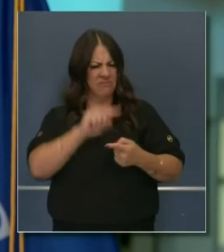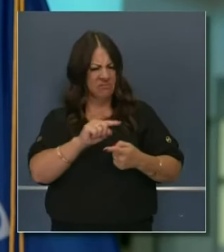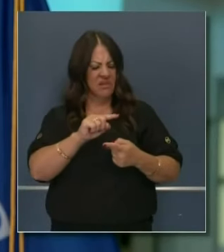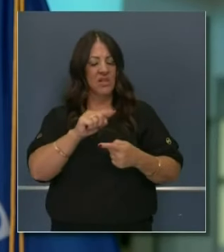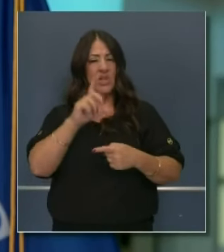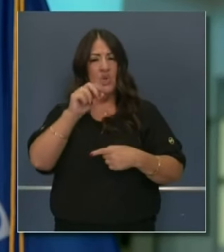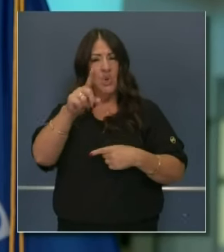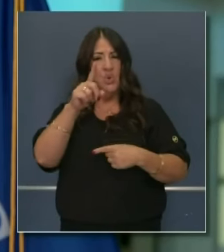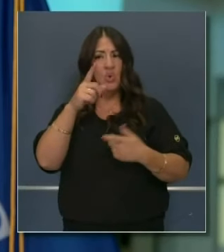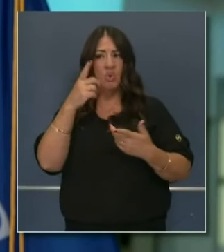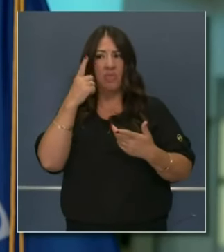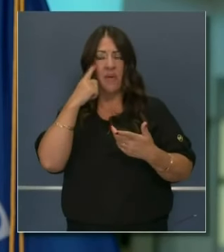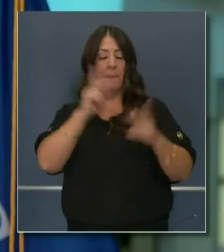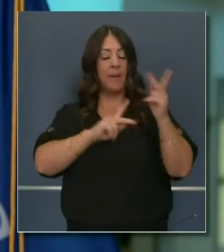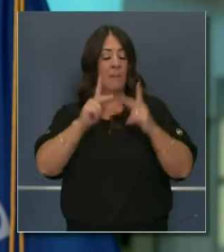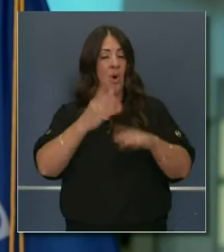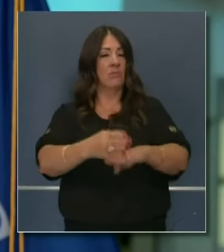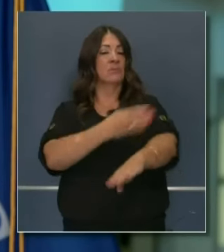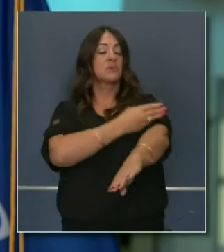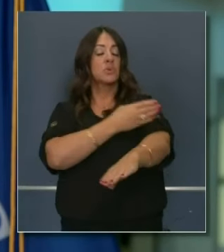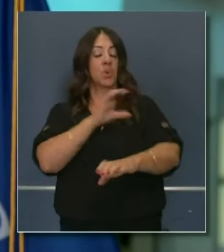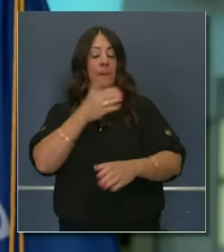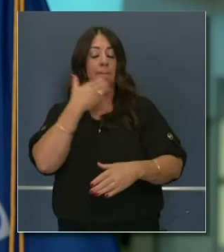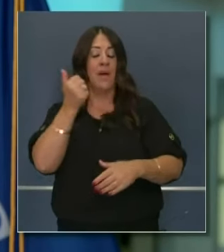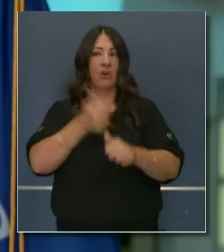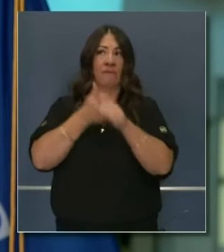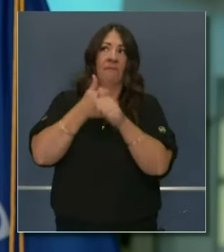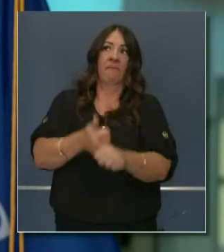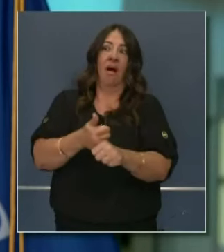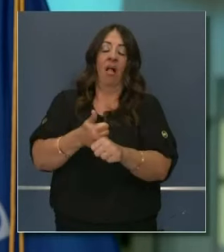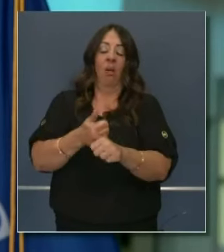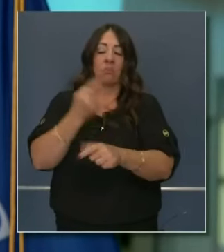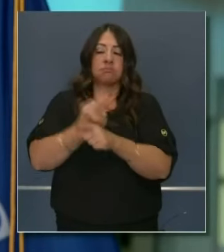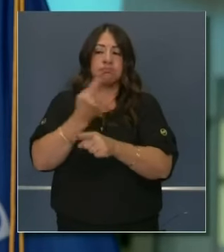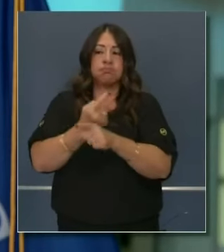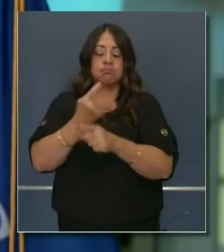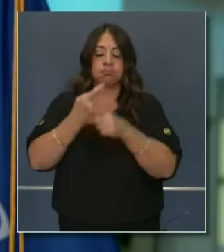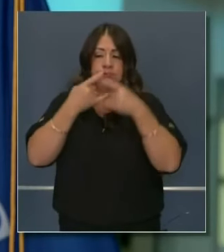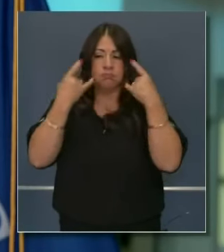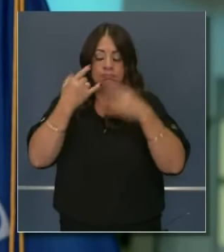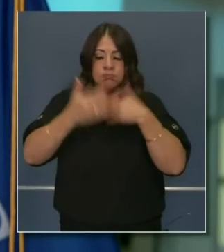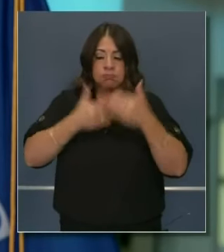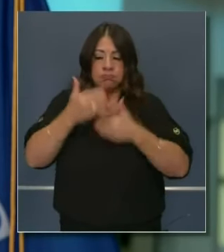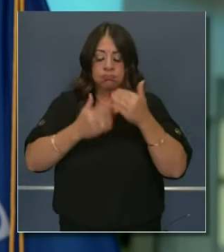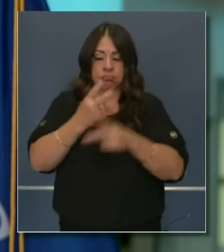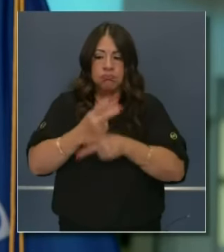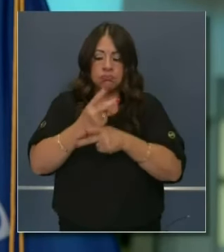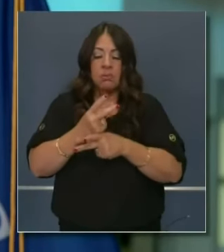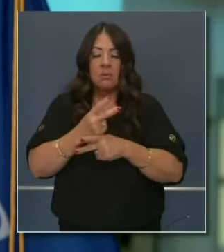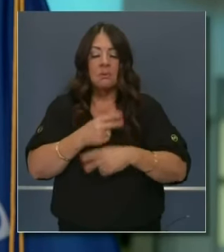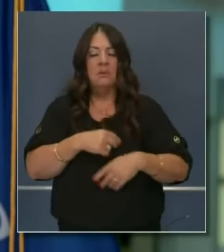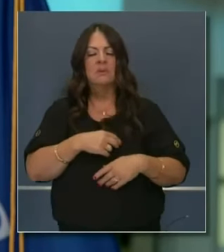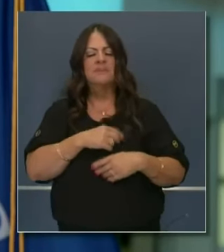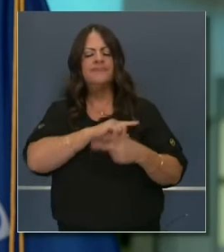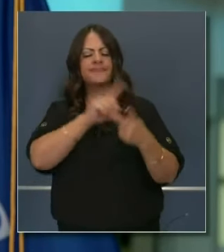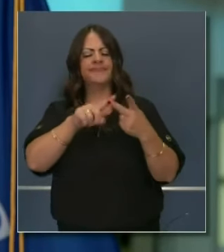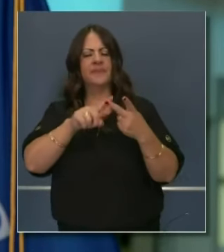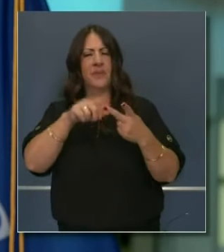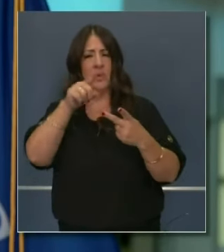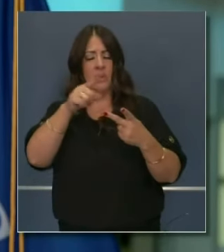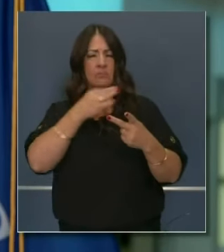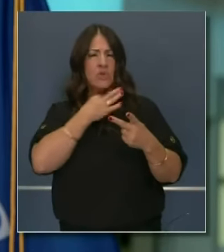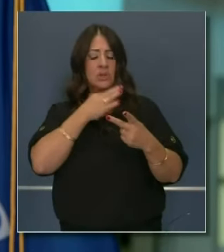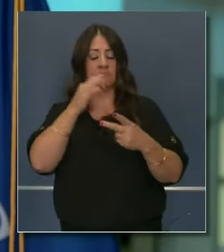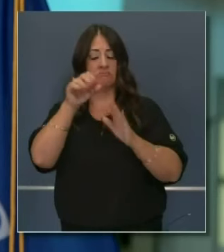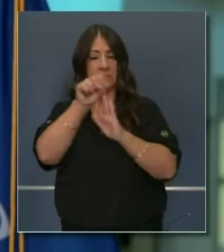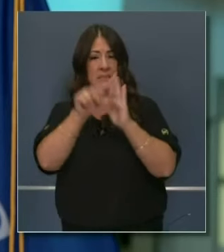better than expected job of following virus protocols? And when it comes to the issue of the vaccine, was curious if the state will proceed